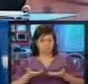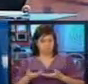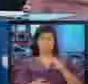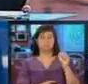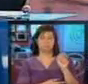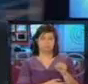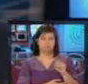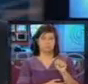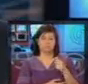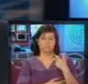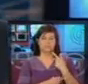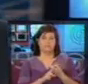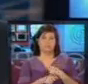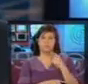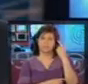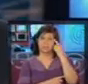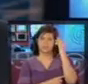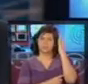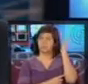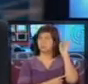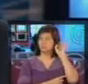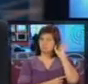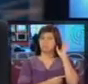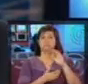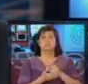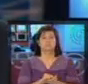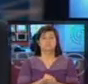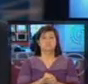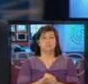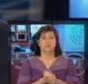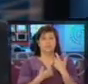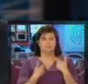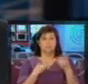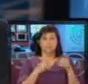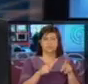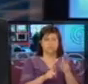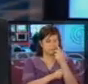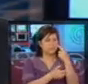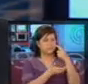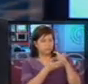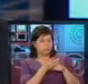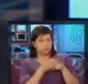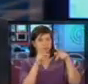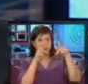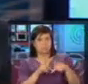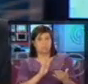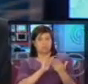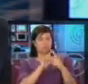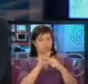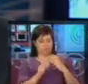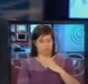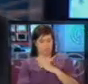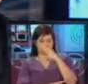course, from what I know, and I also had the opportunity of seeing him in person when he was